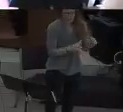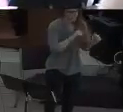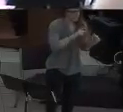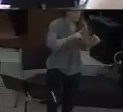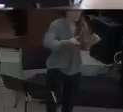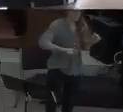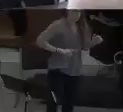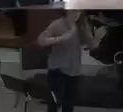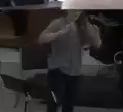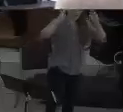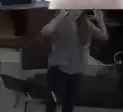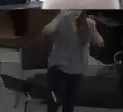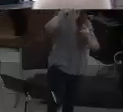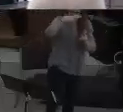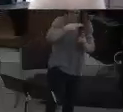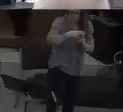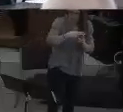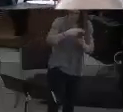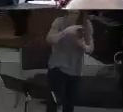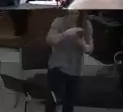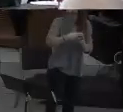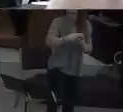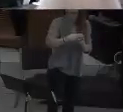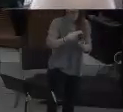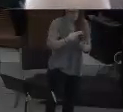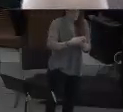Lord, I lift your name on